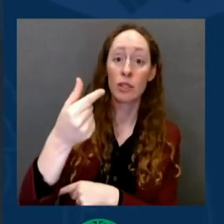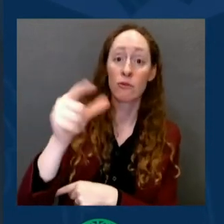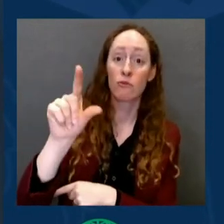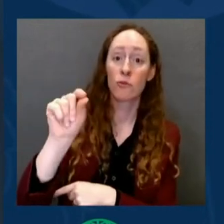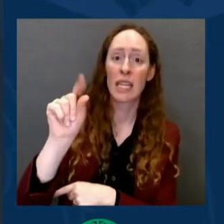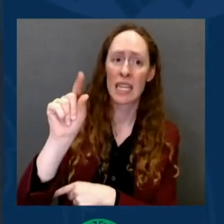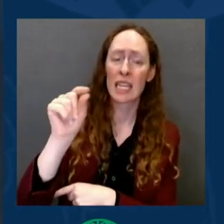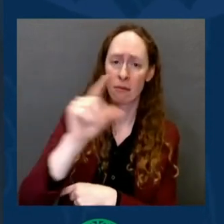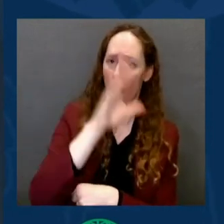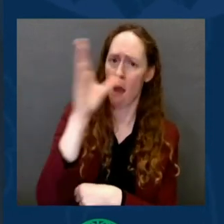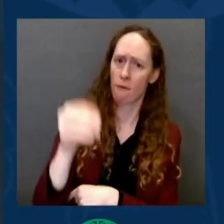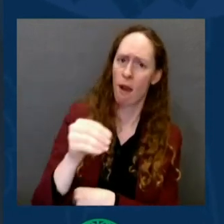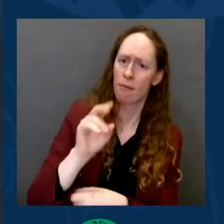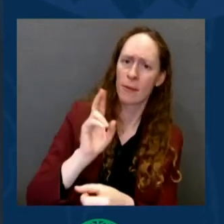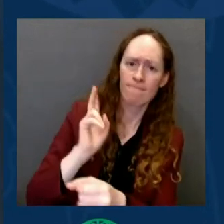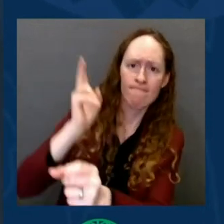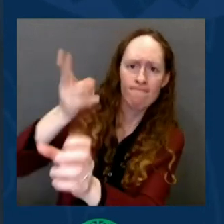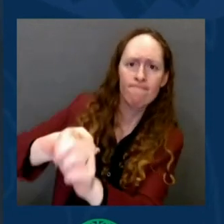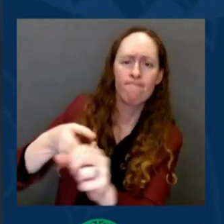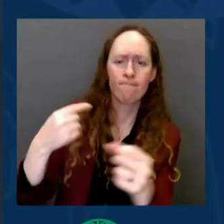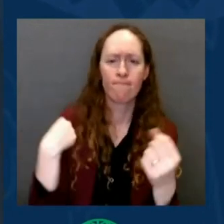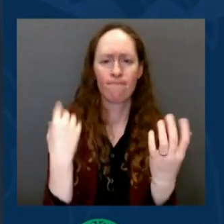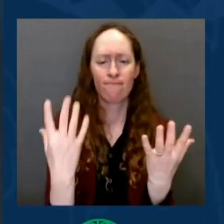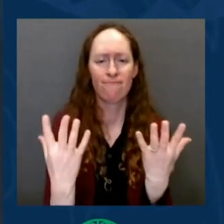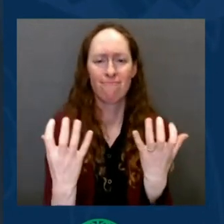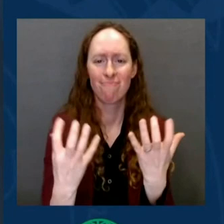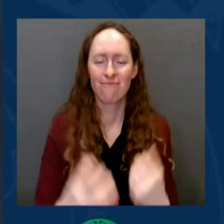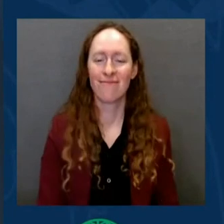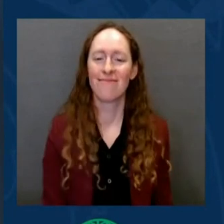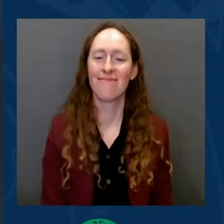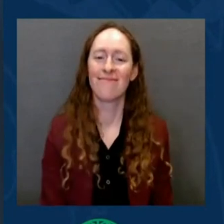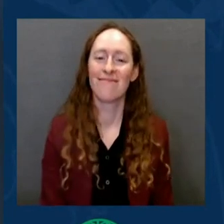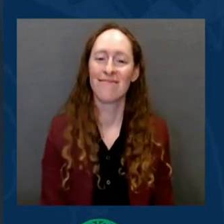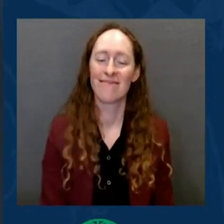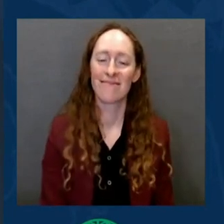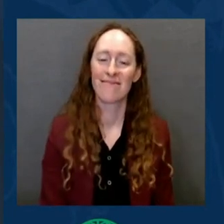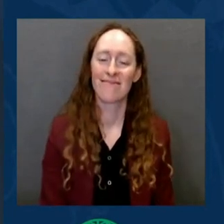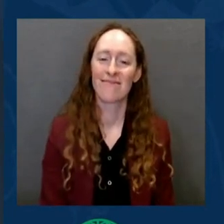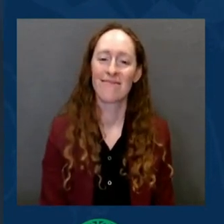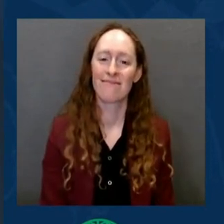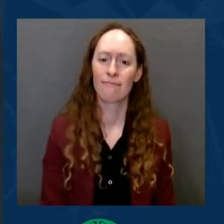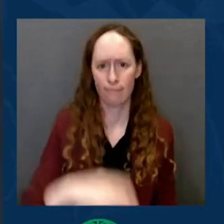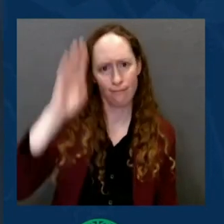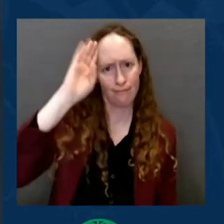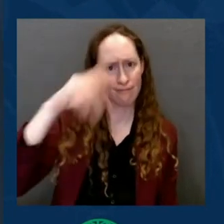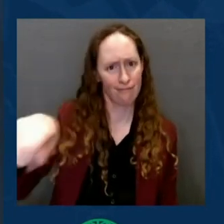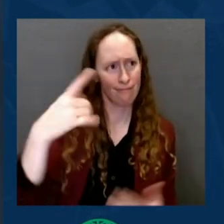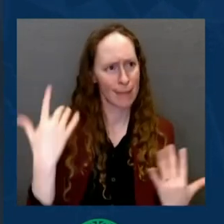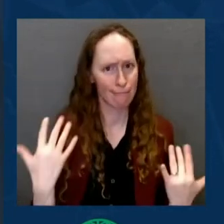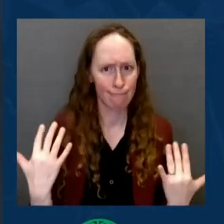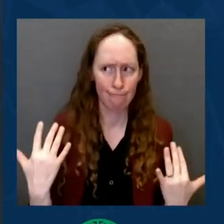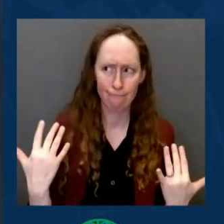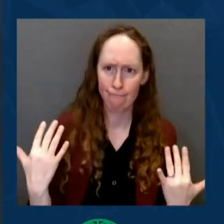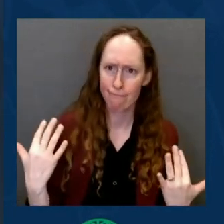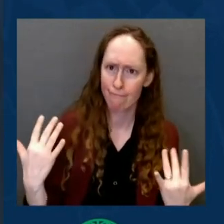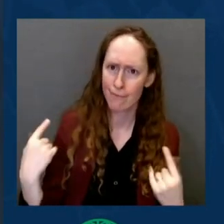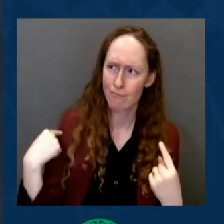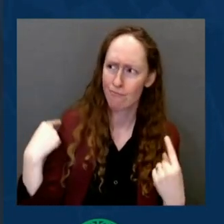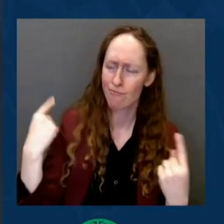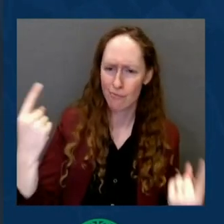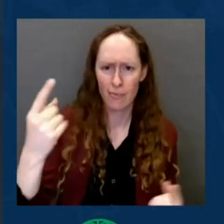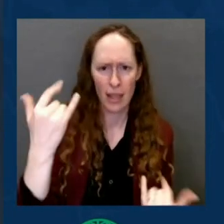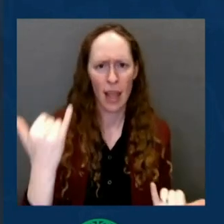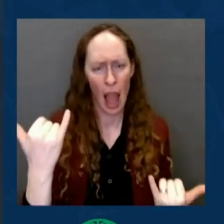It's been a long time in coming, but it's going to come. And today I'm also, whether we're upholding or defending the